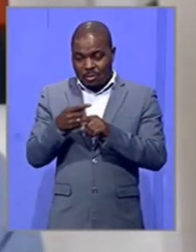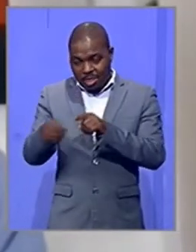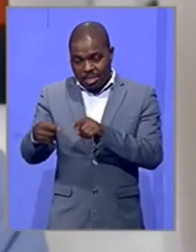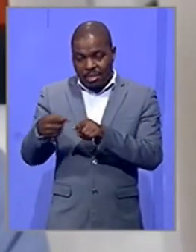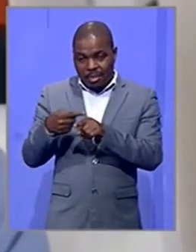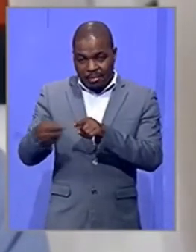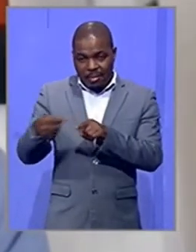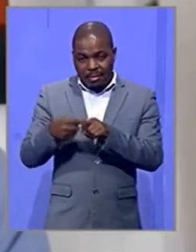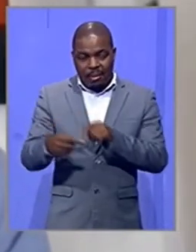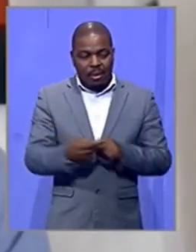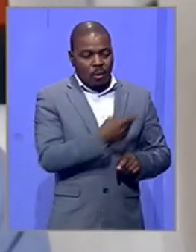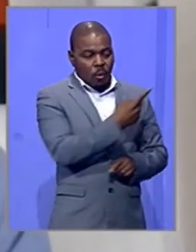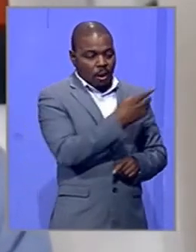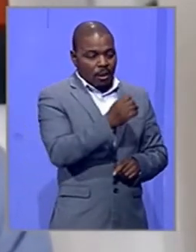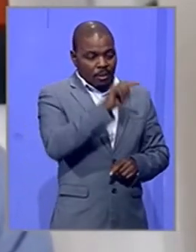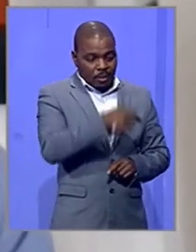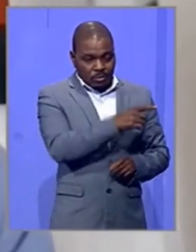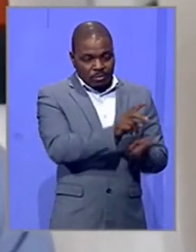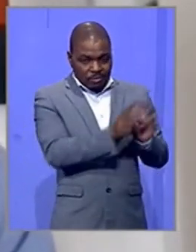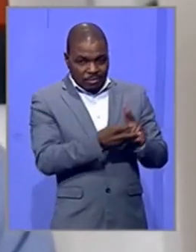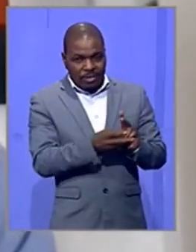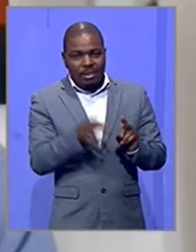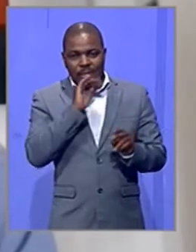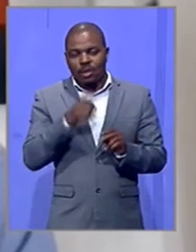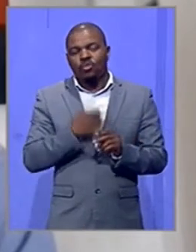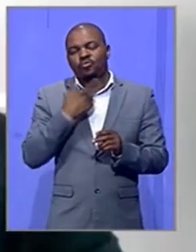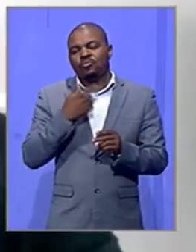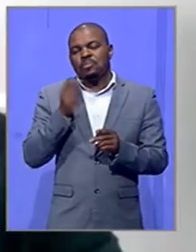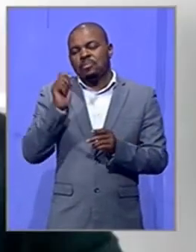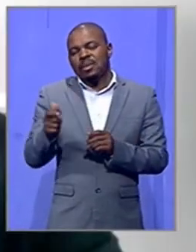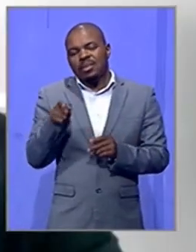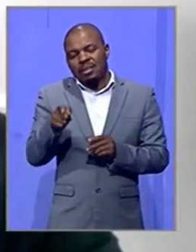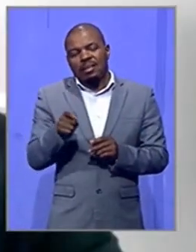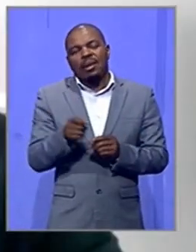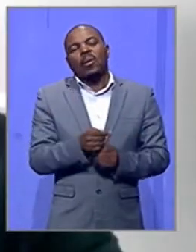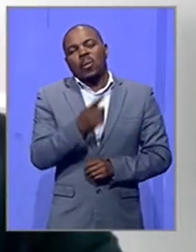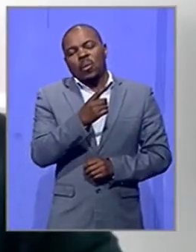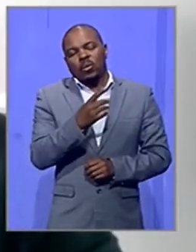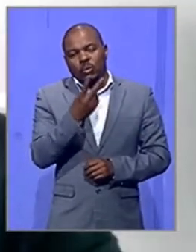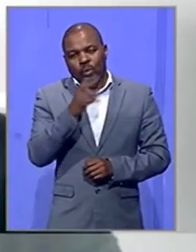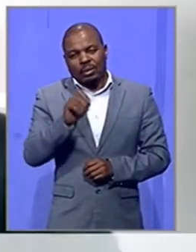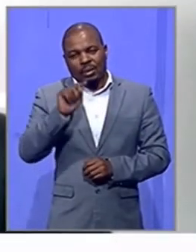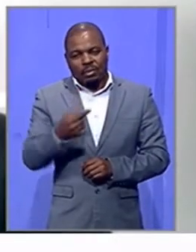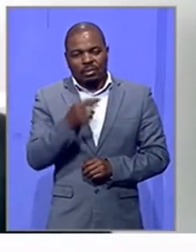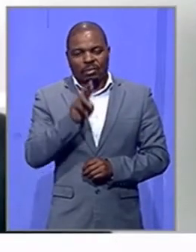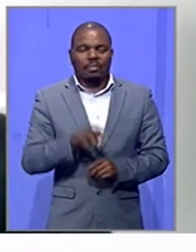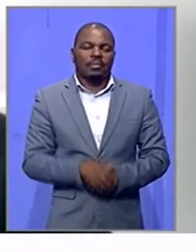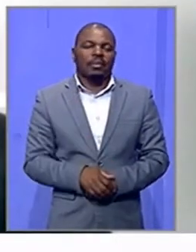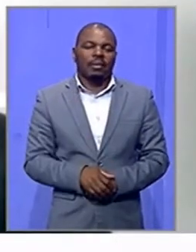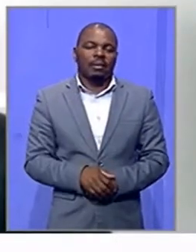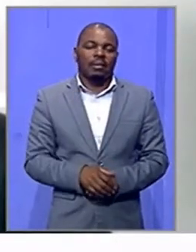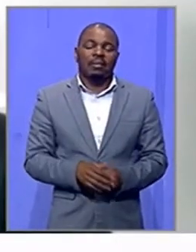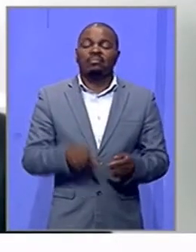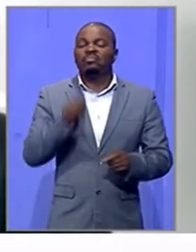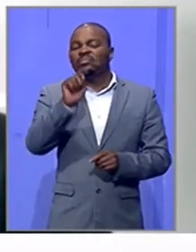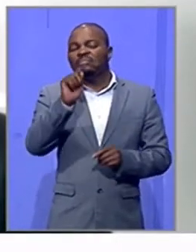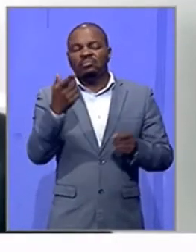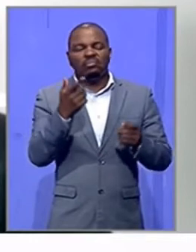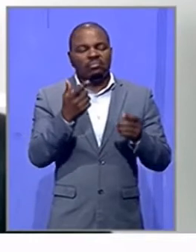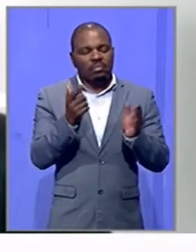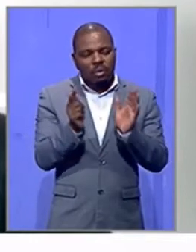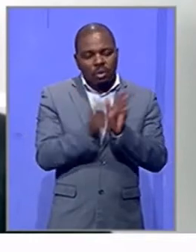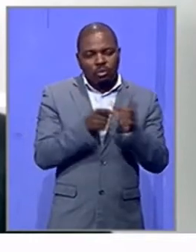on 100,000 Rand, you'll incur around 20,000 Rand interest. In recent years, the various regulators have